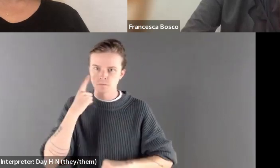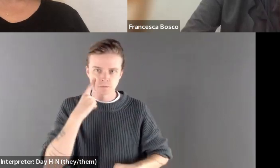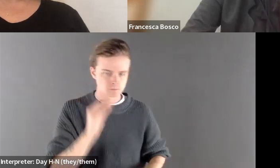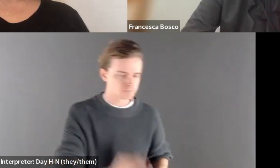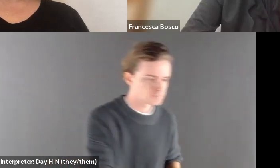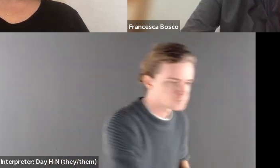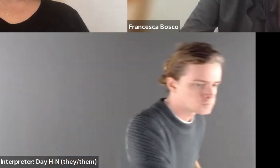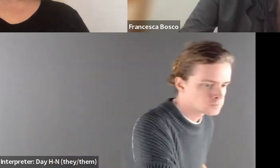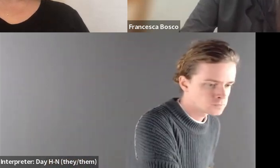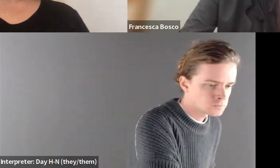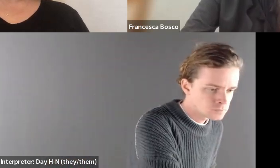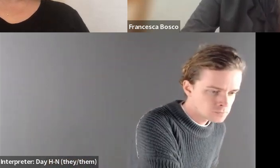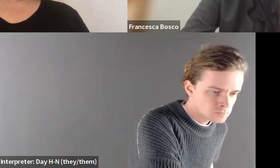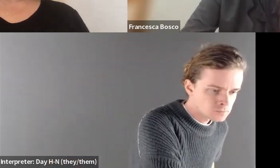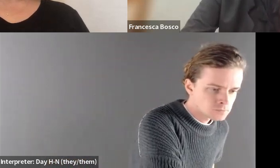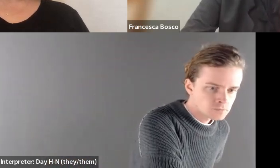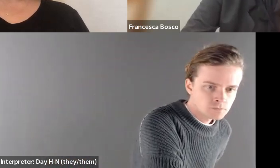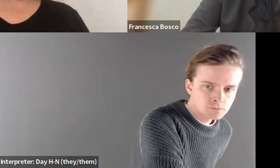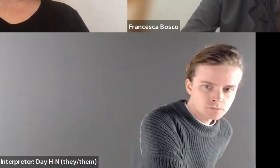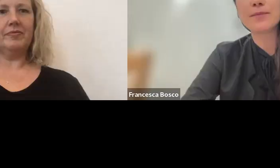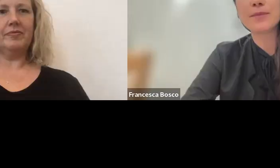of like factor for vulnerability.